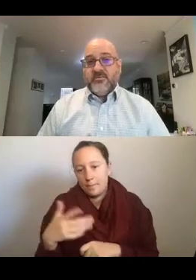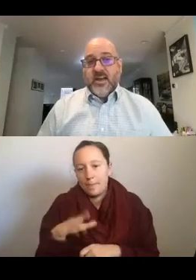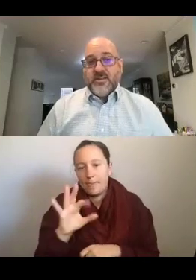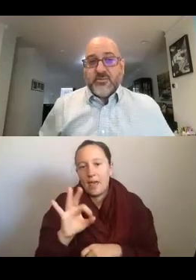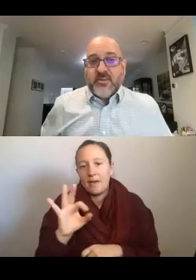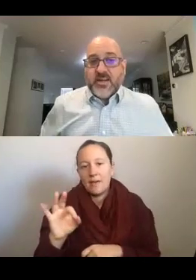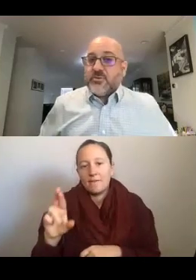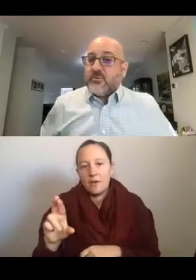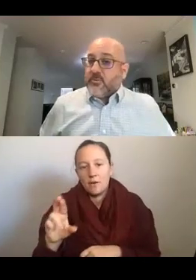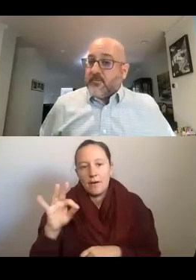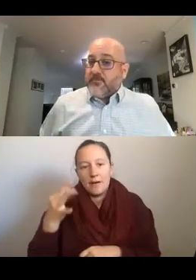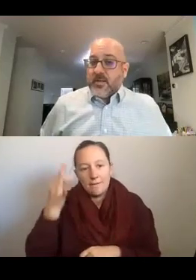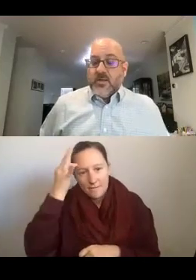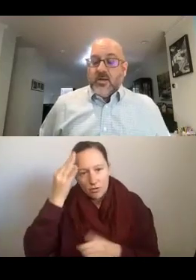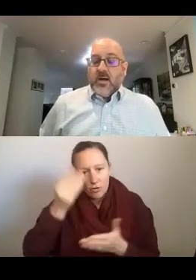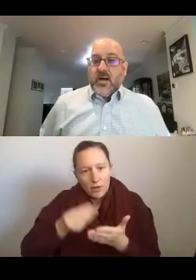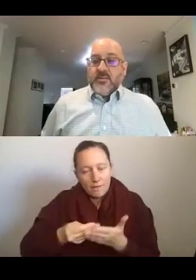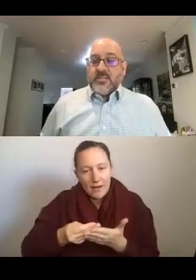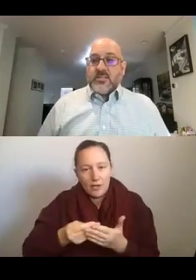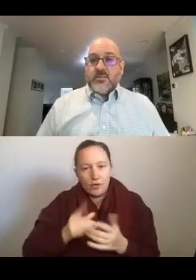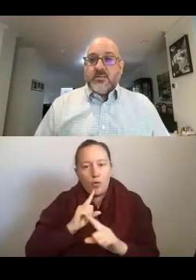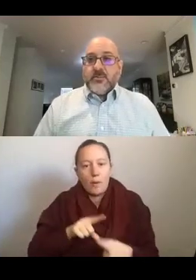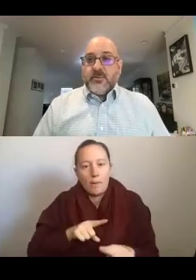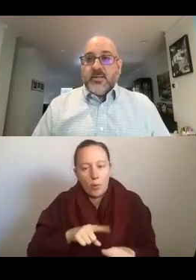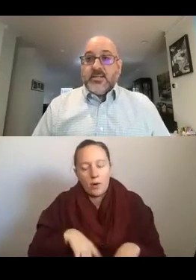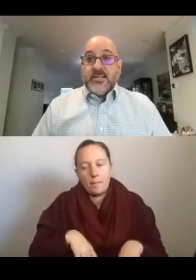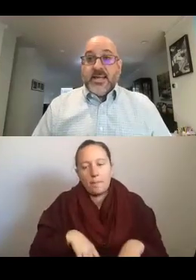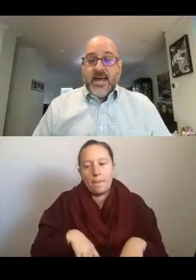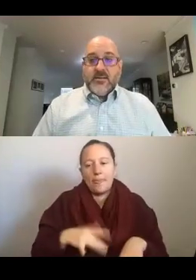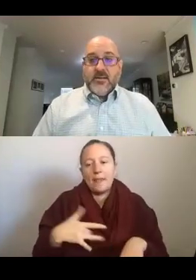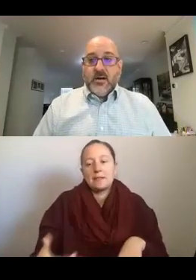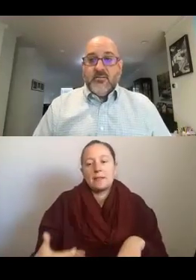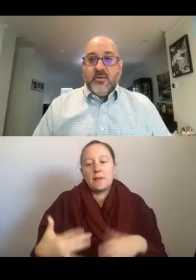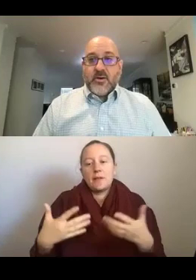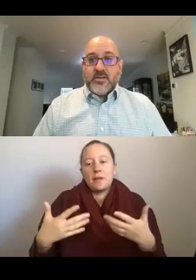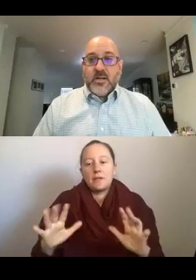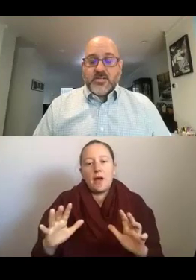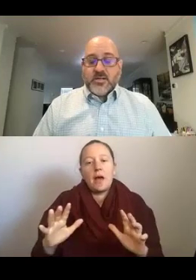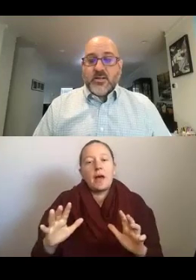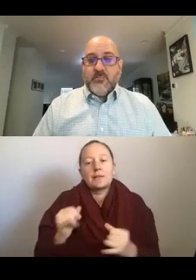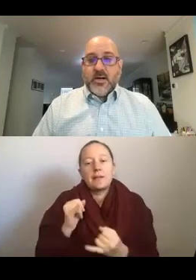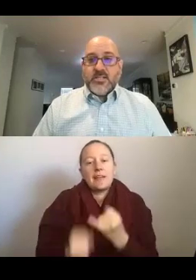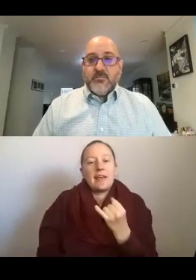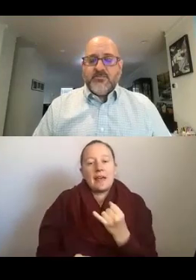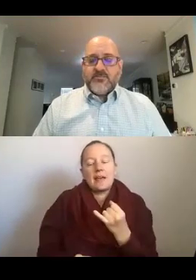FFR, Federal Financial Report. This is typically done at the end of the project,